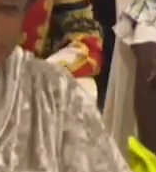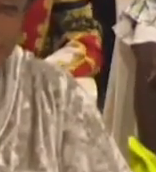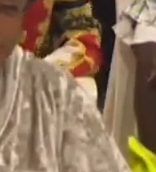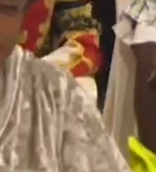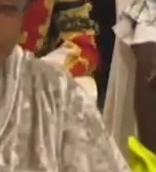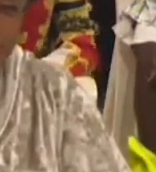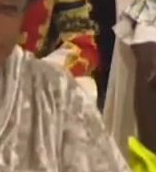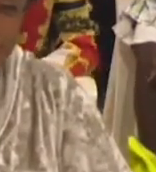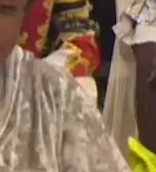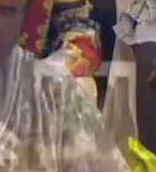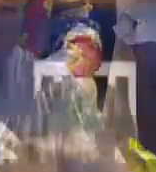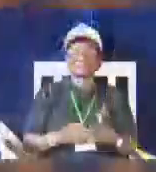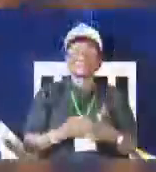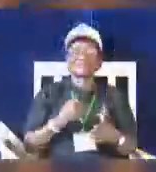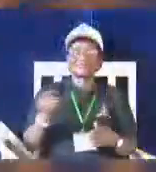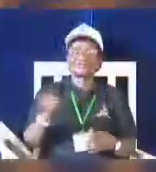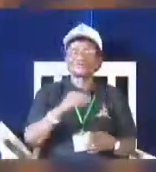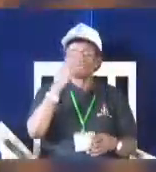Before you sleep tonight,